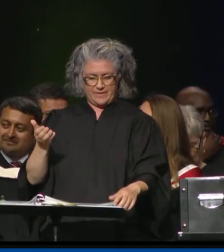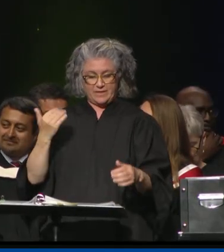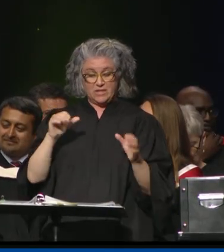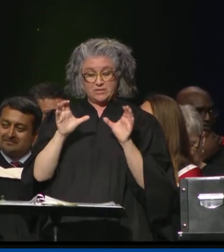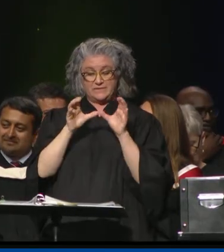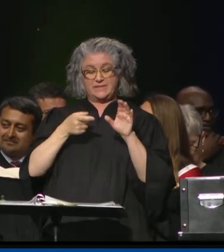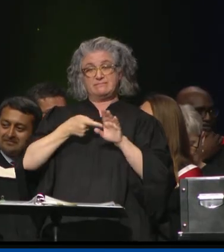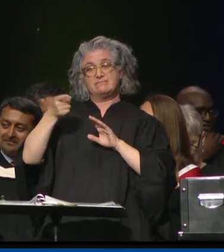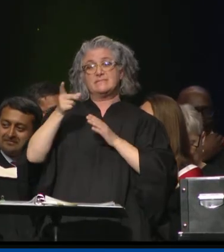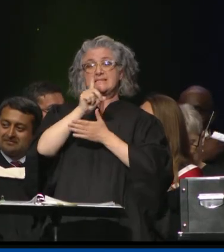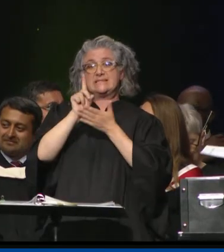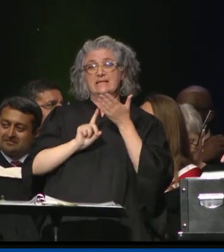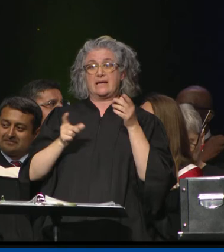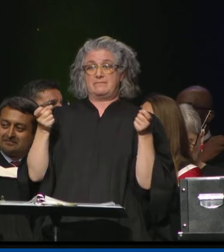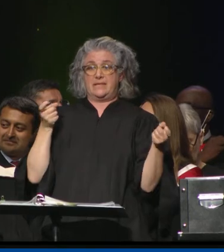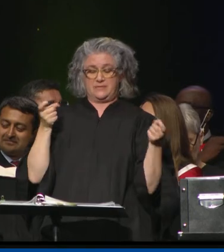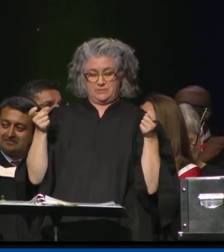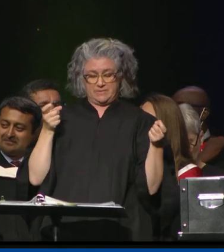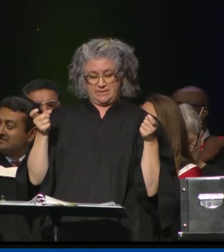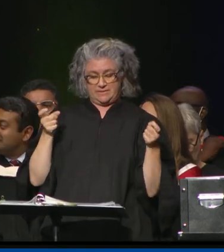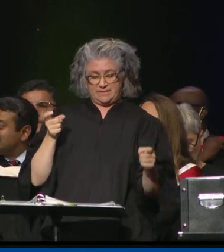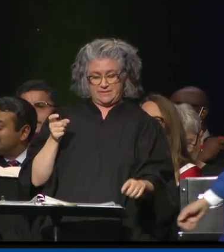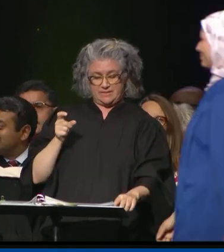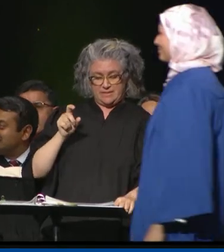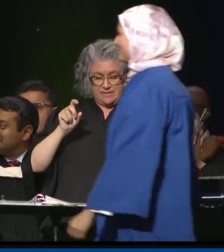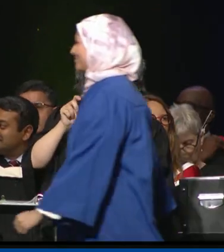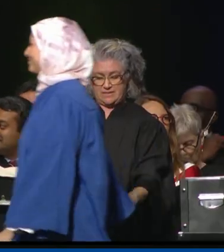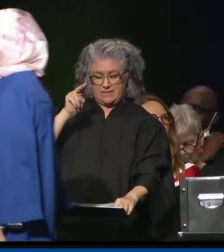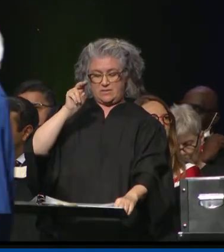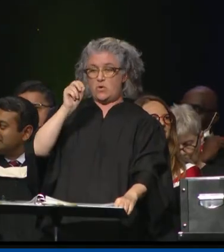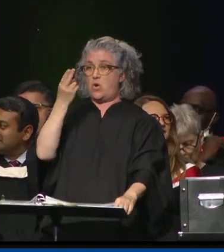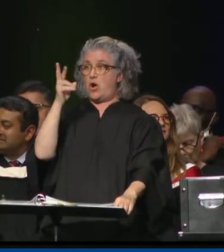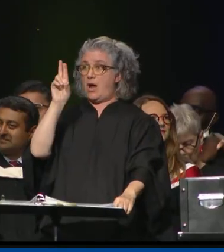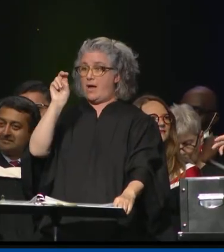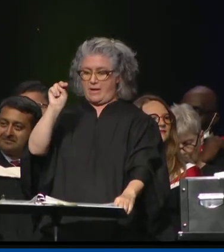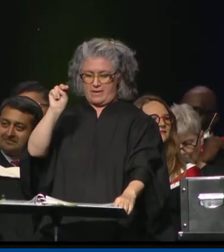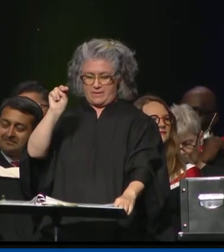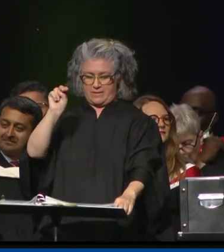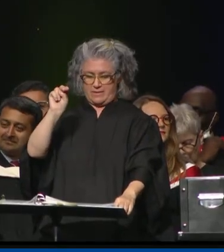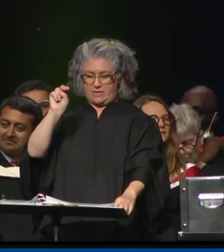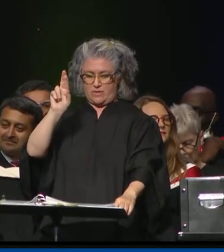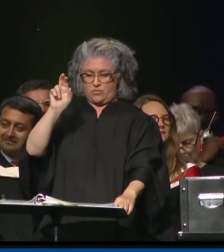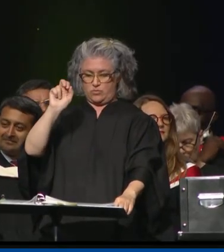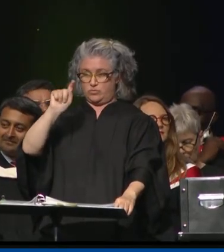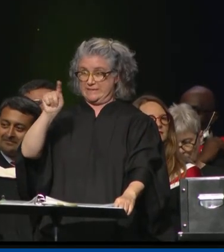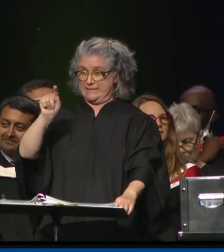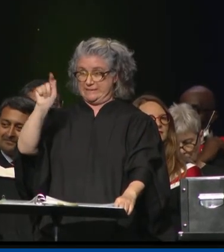Certificate in Design Management, Noran Risk.